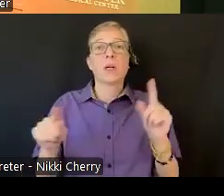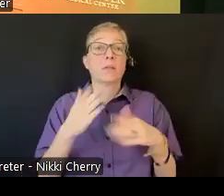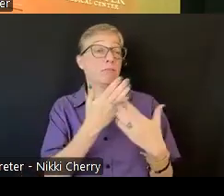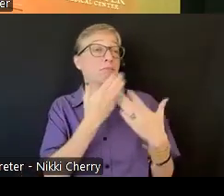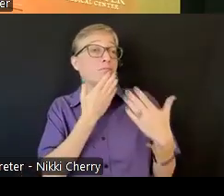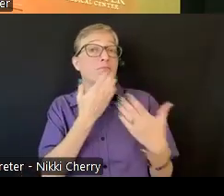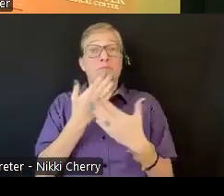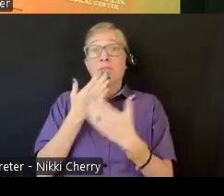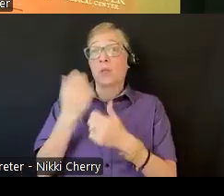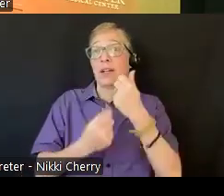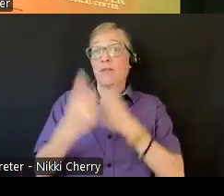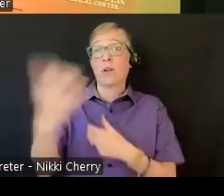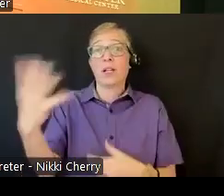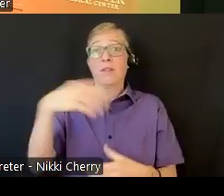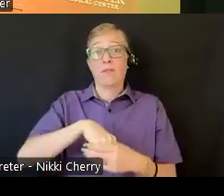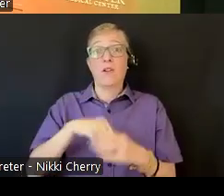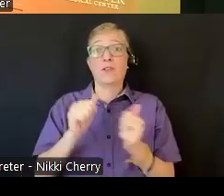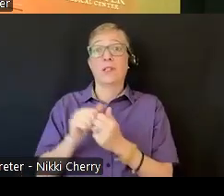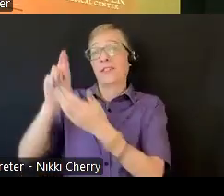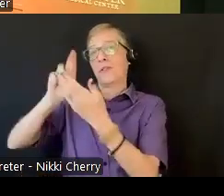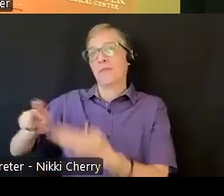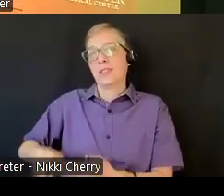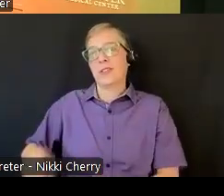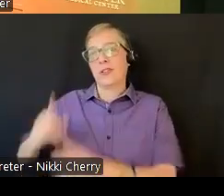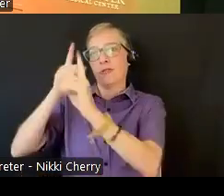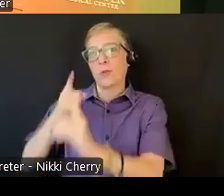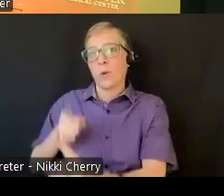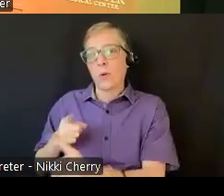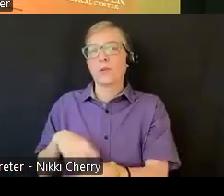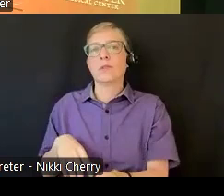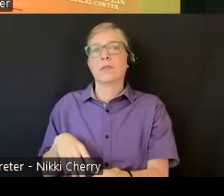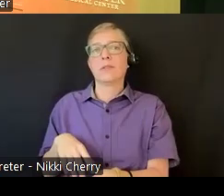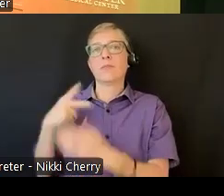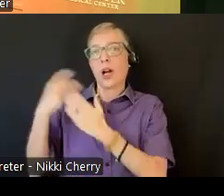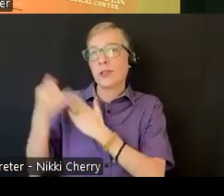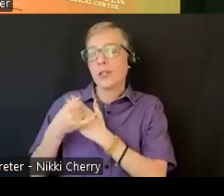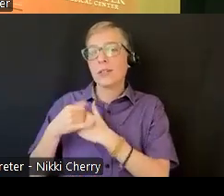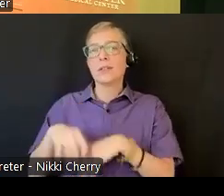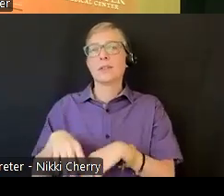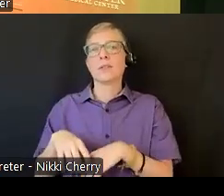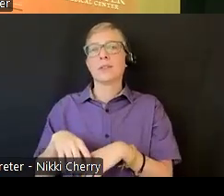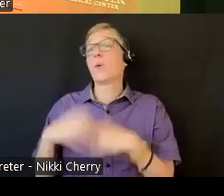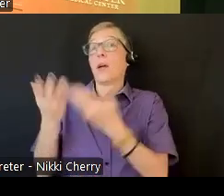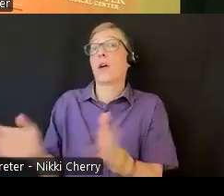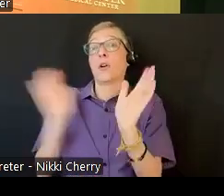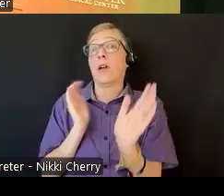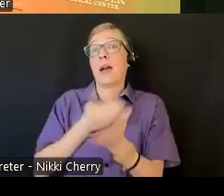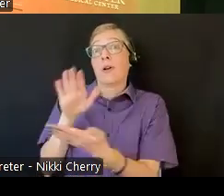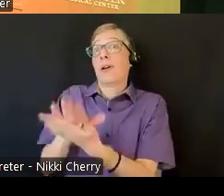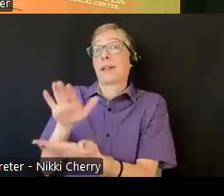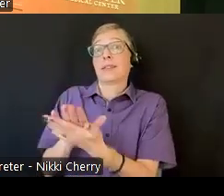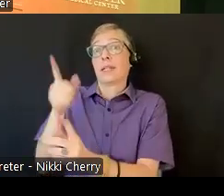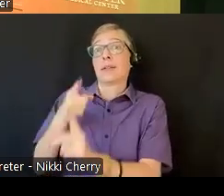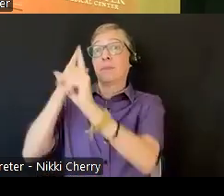involved in our research missions, service-related mission, overall our academic mission, including education, who